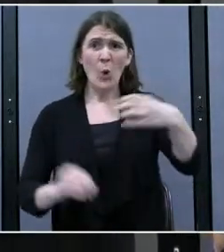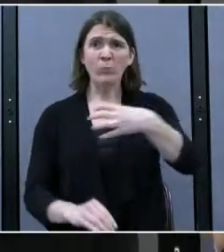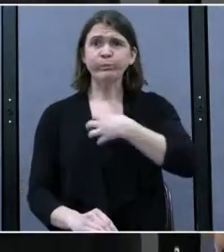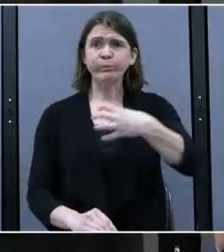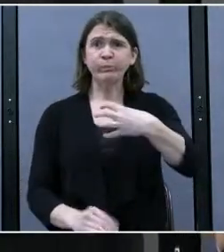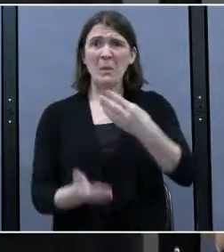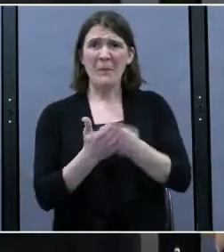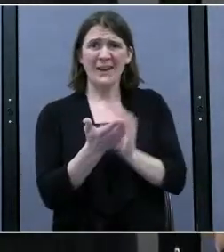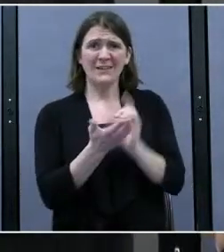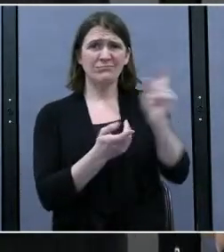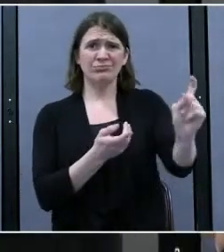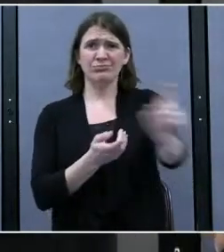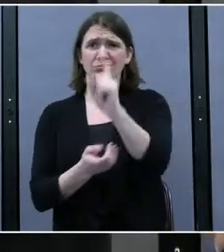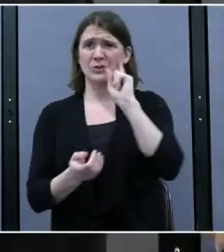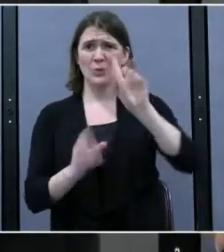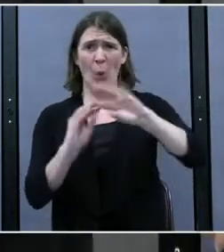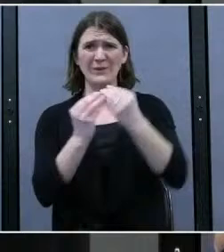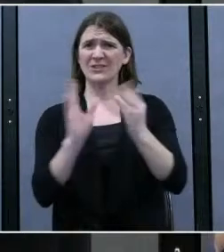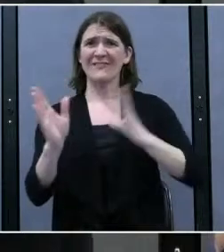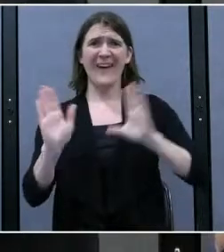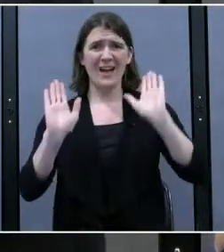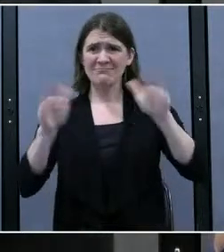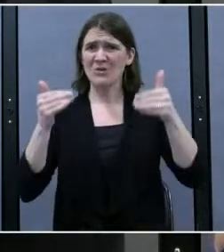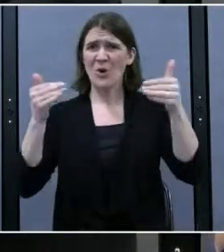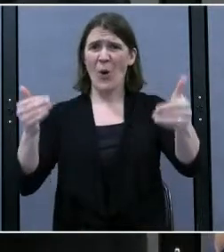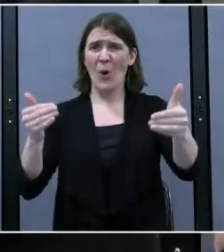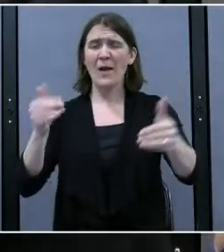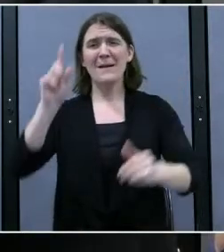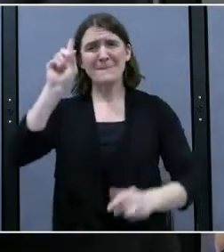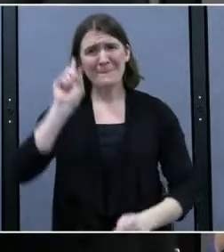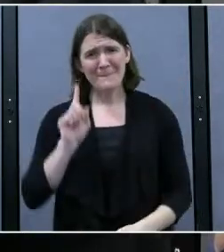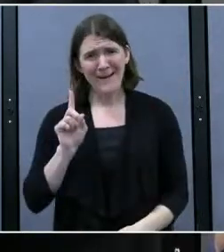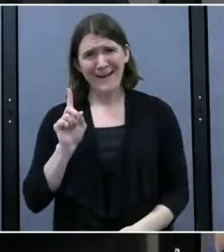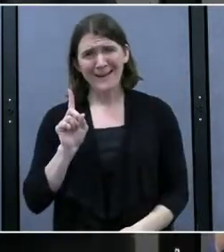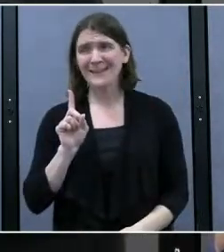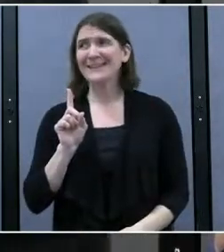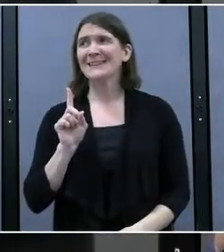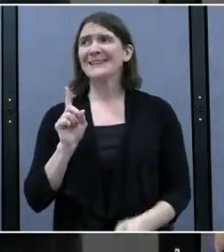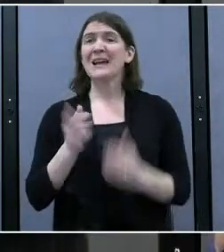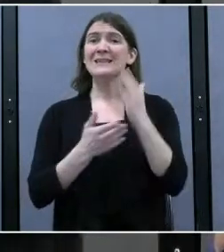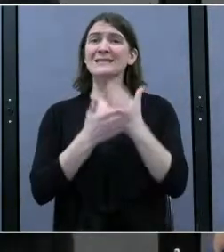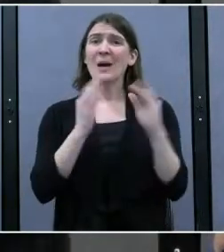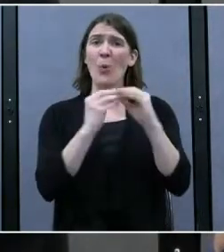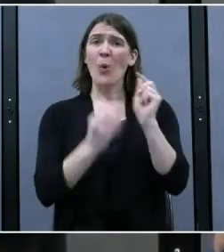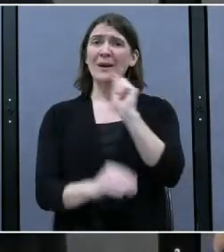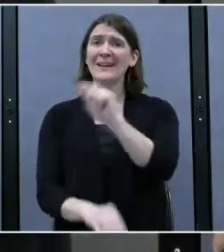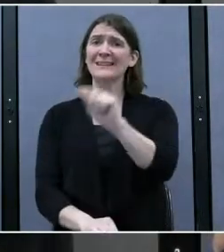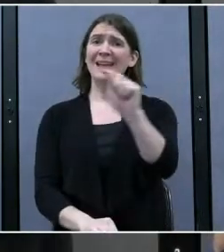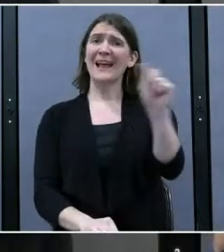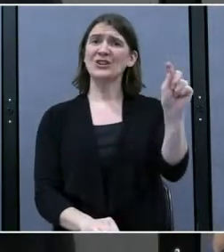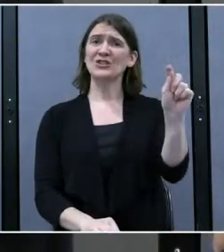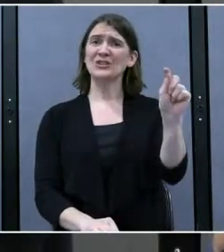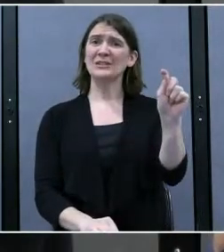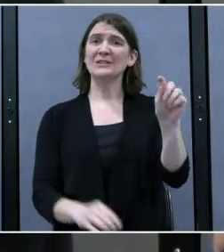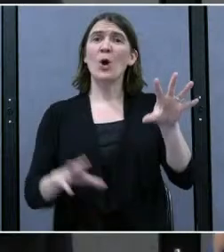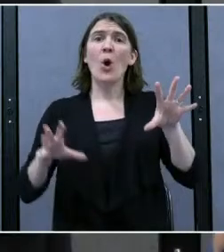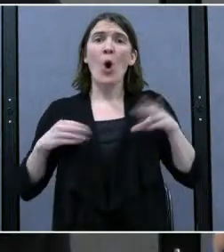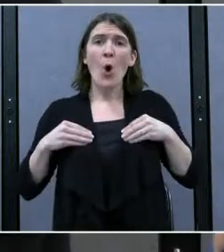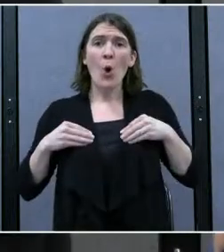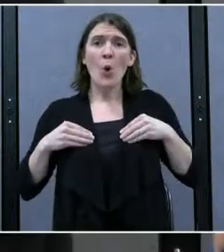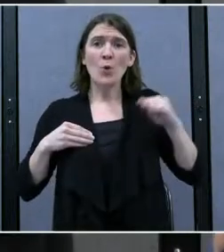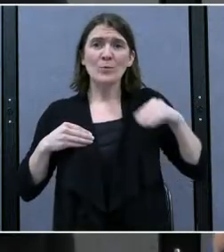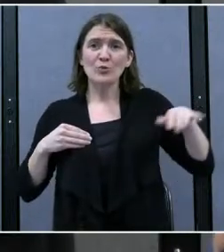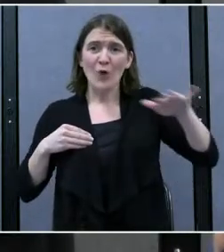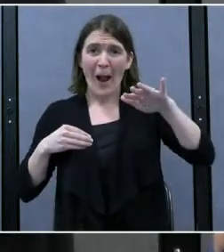giving money to these organizations. What problem I do have is some of these organizations own real estate that